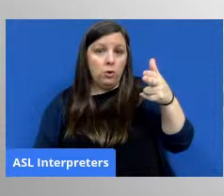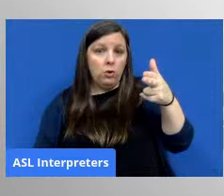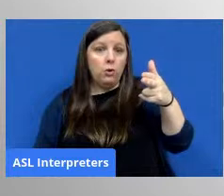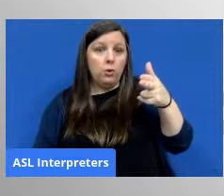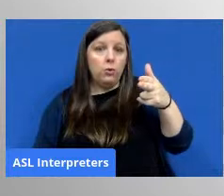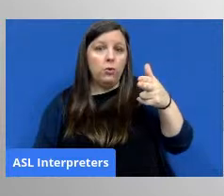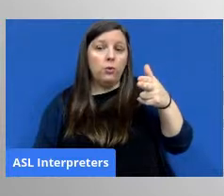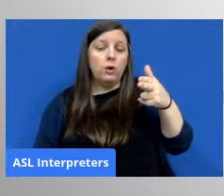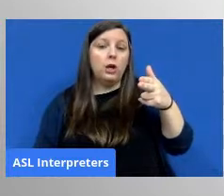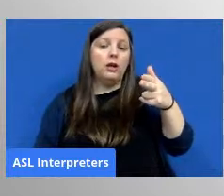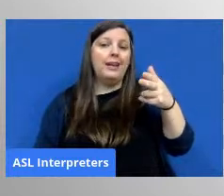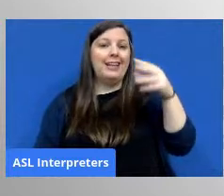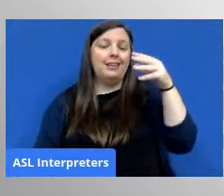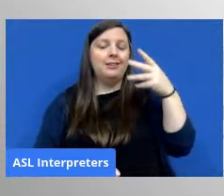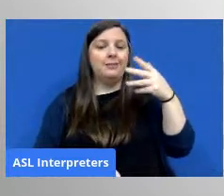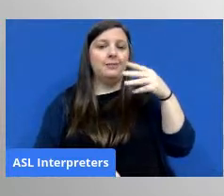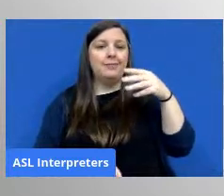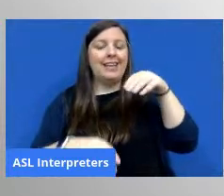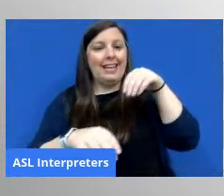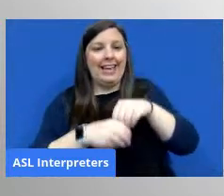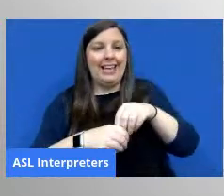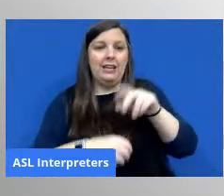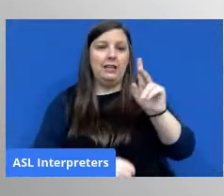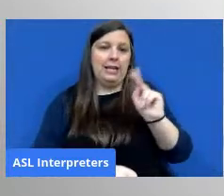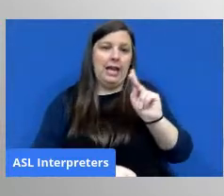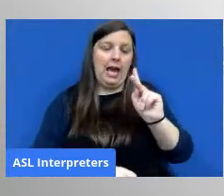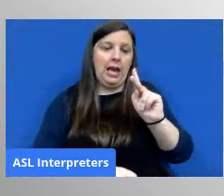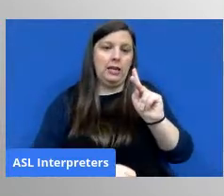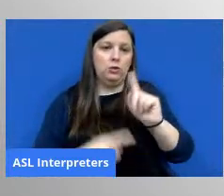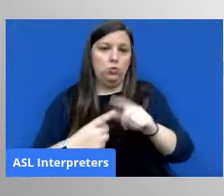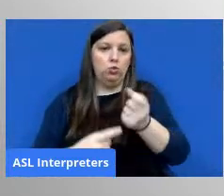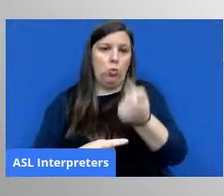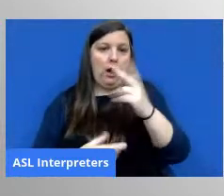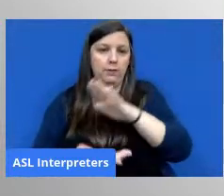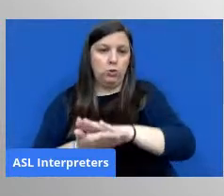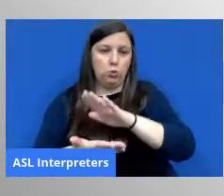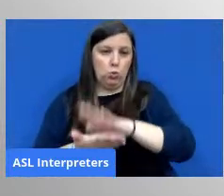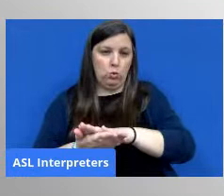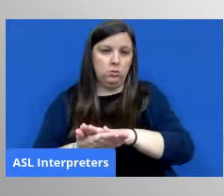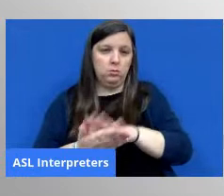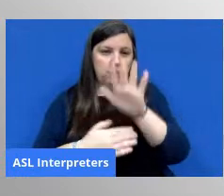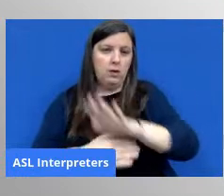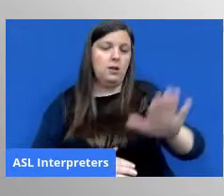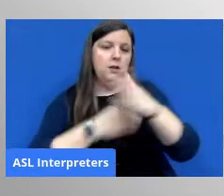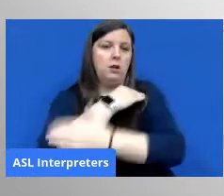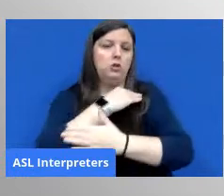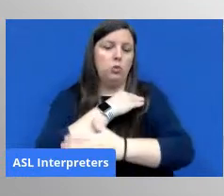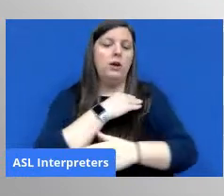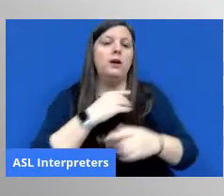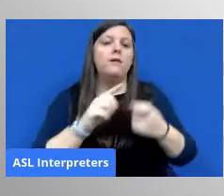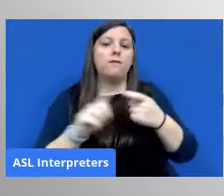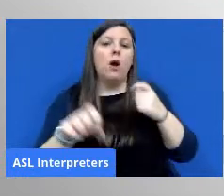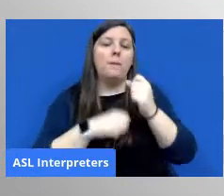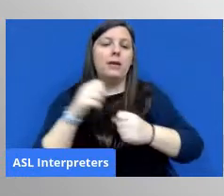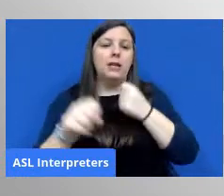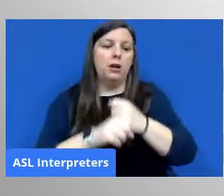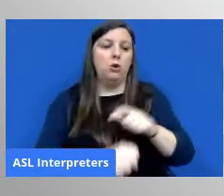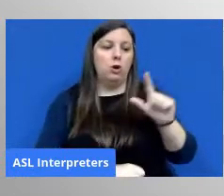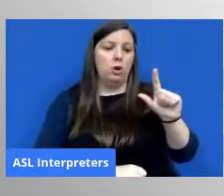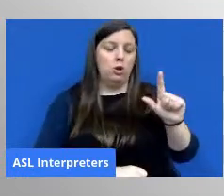K-12 schools in the country from 2013 to 2019. 2 of